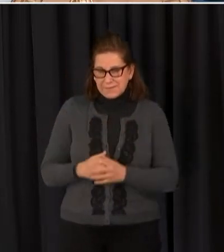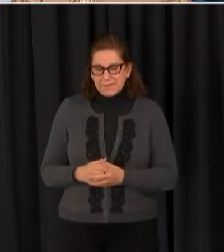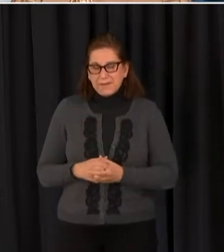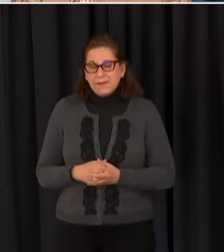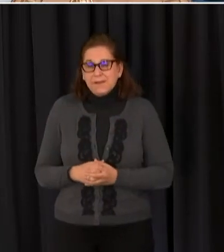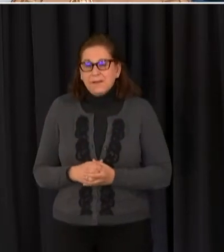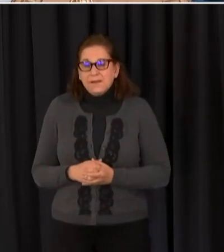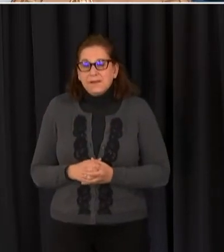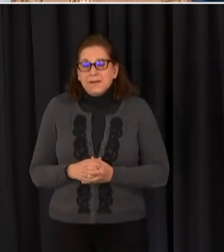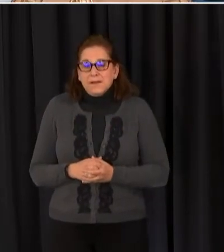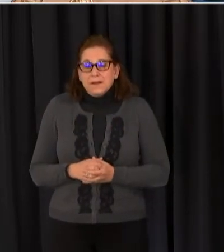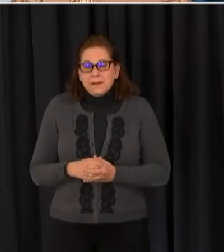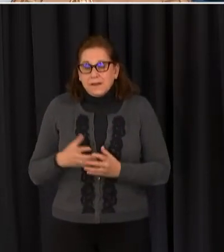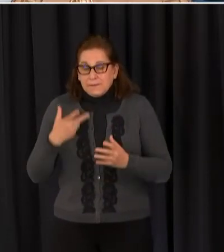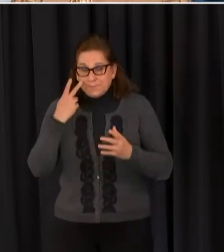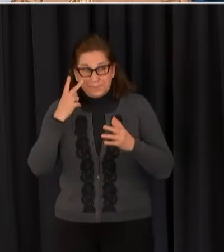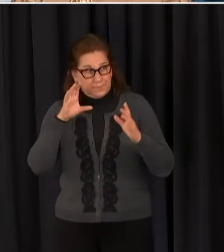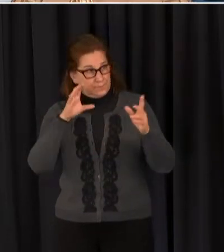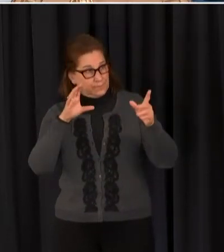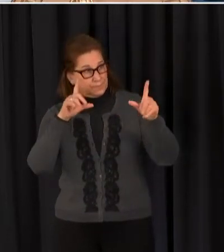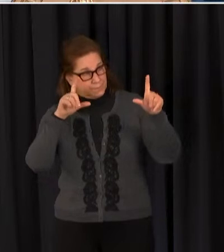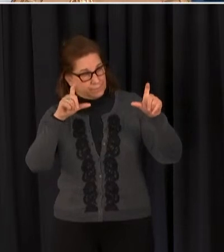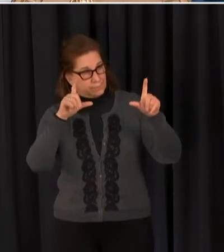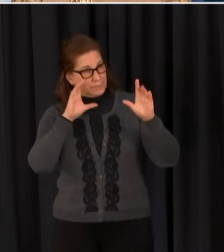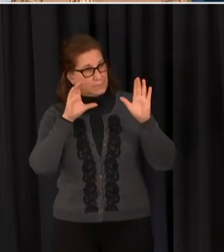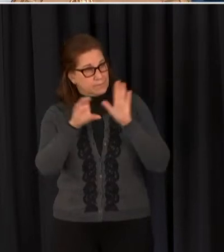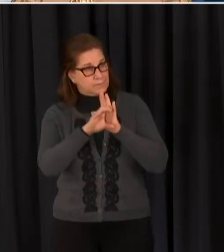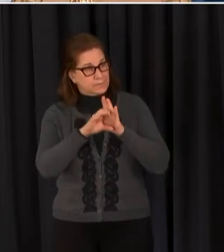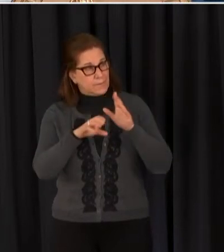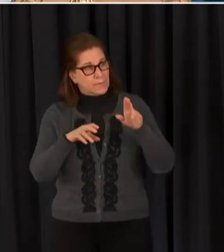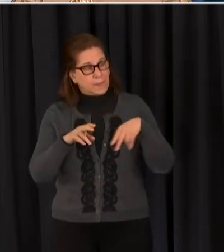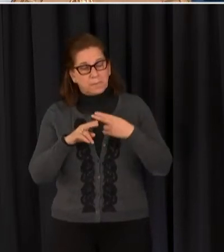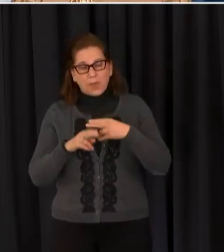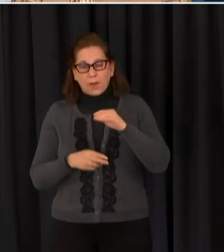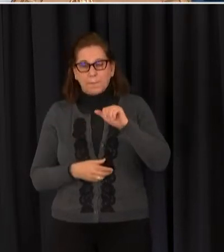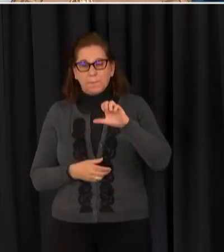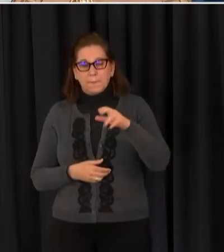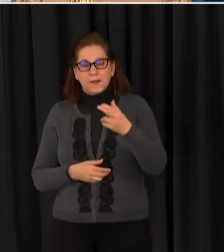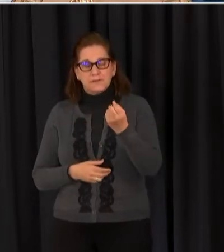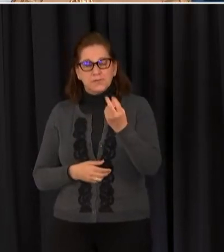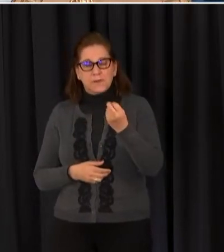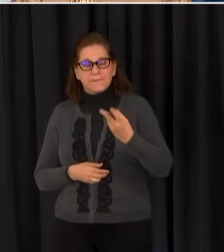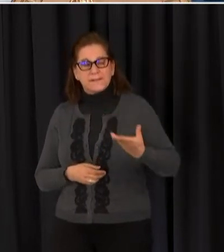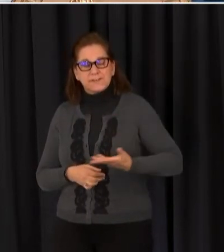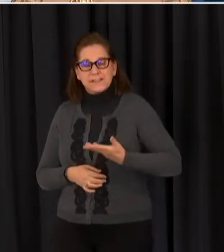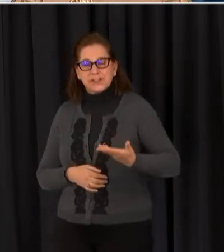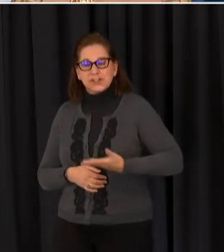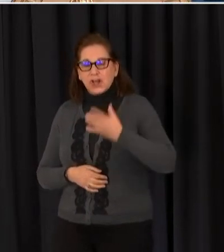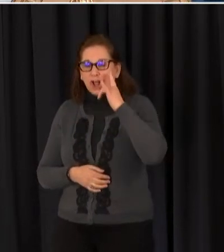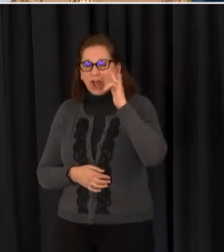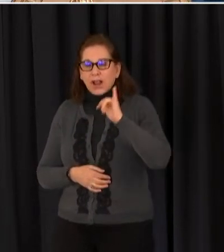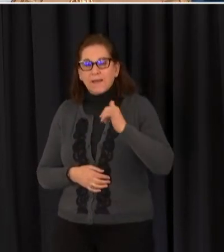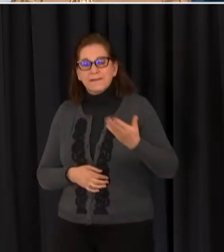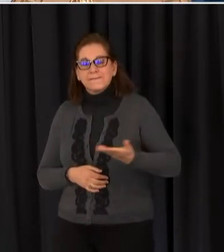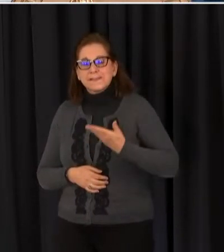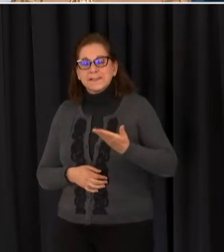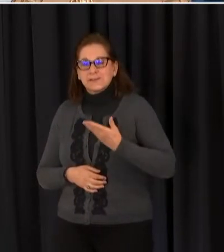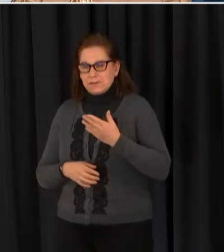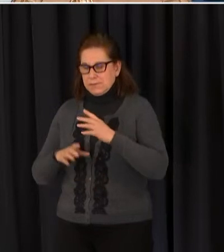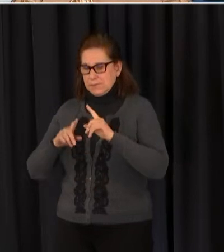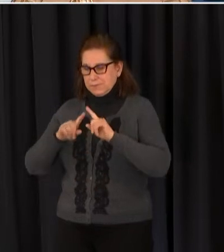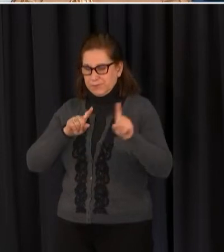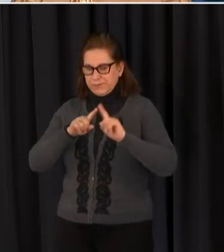the invitations and the bookings of appointments broke down according to our priority